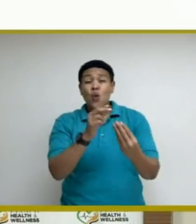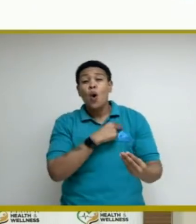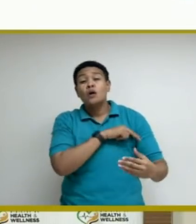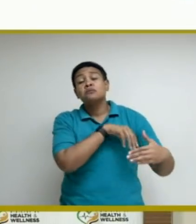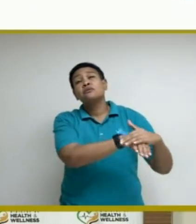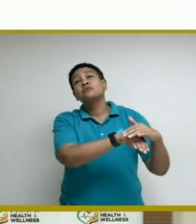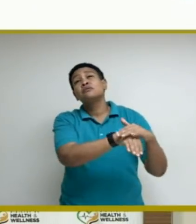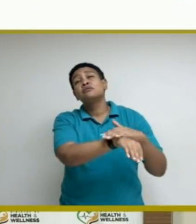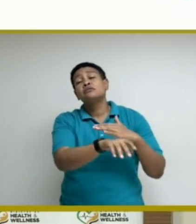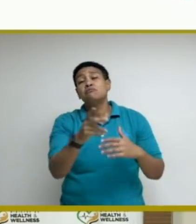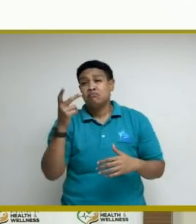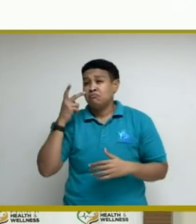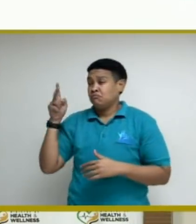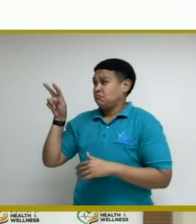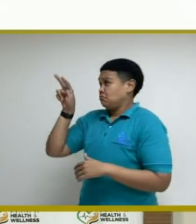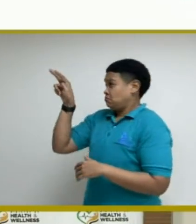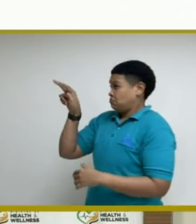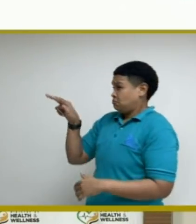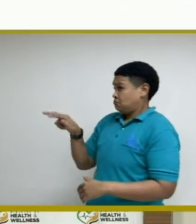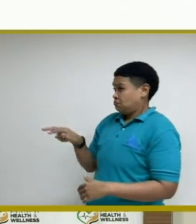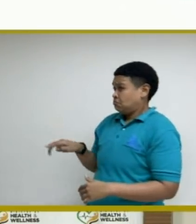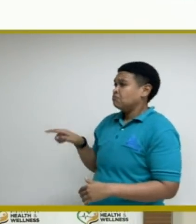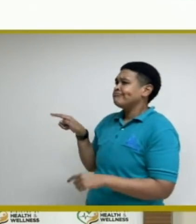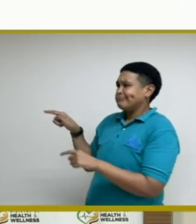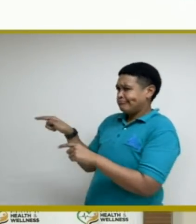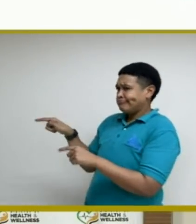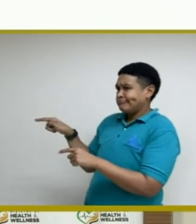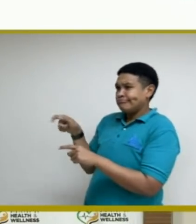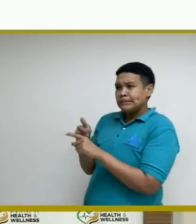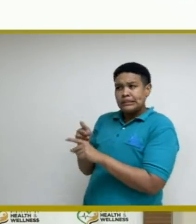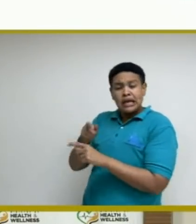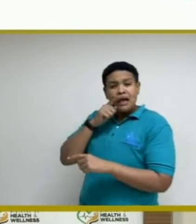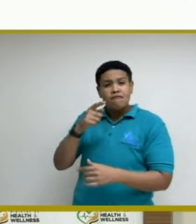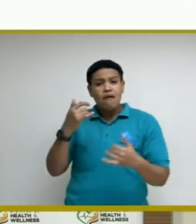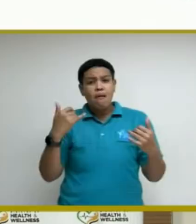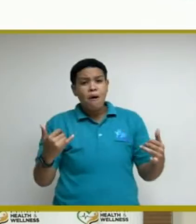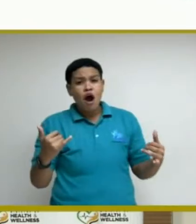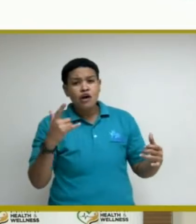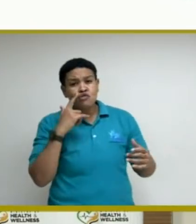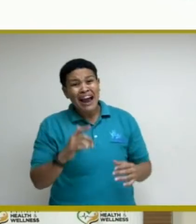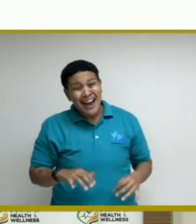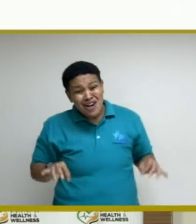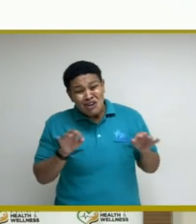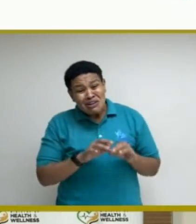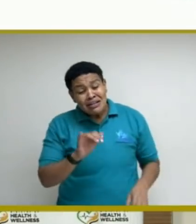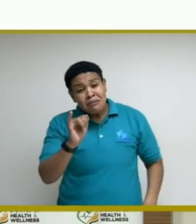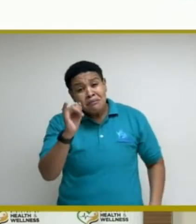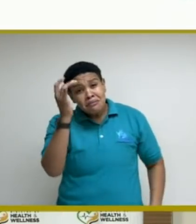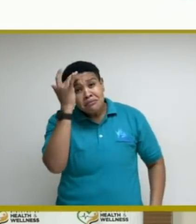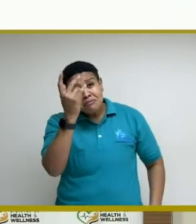hospitalizations that we've had in the categories of moderately severe and critically ill would have been